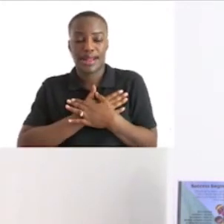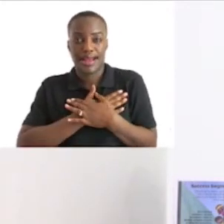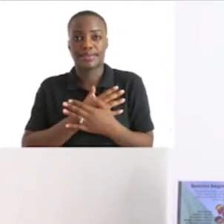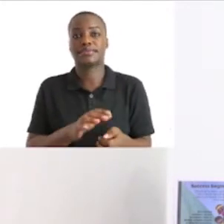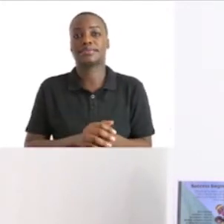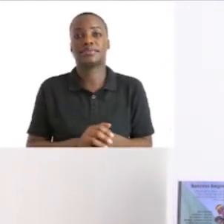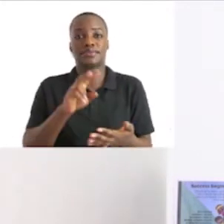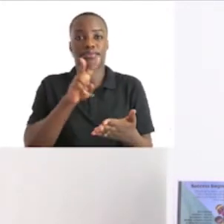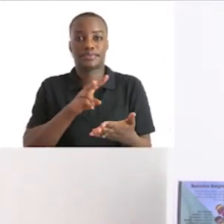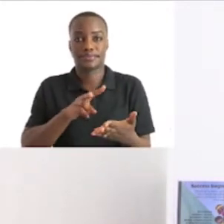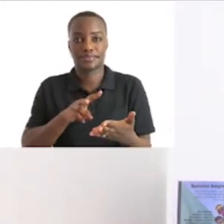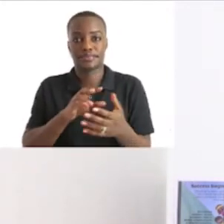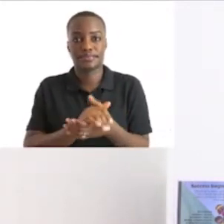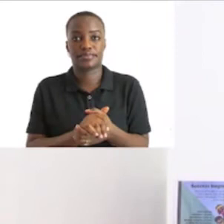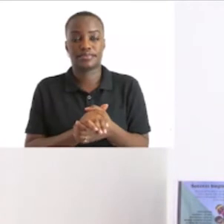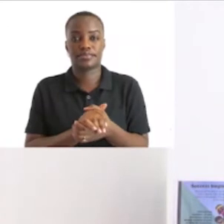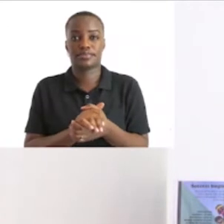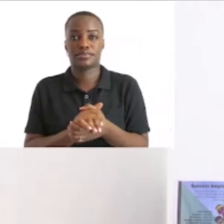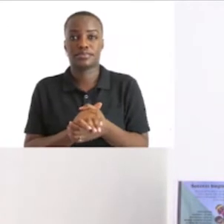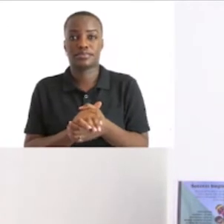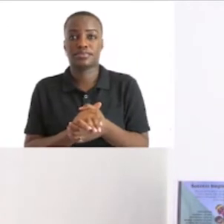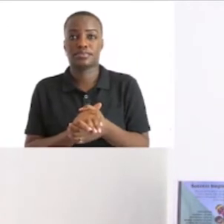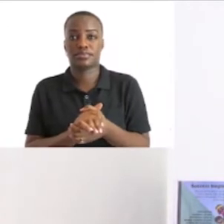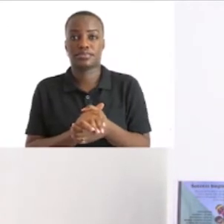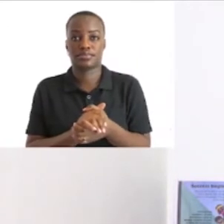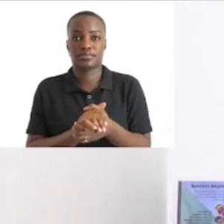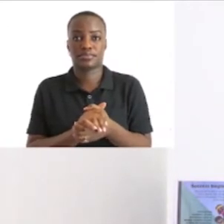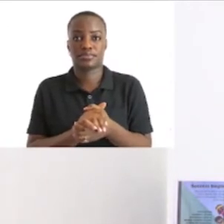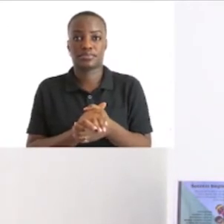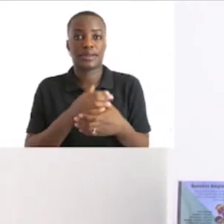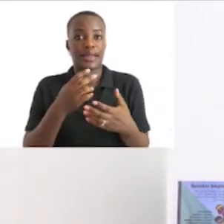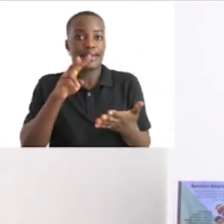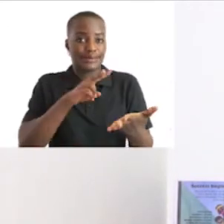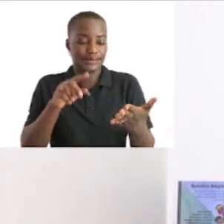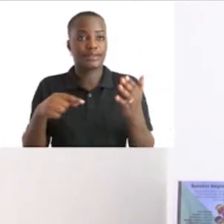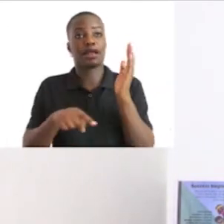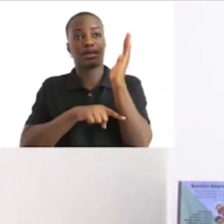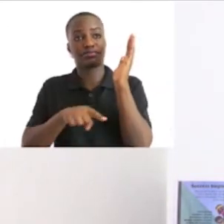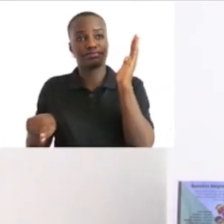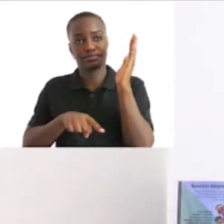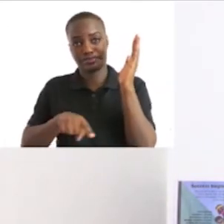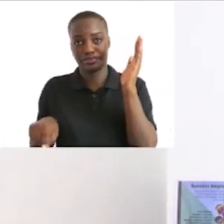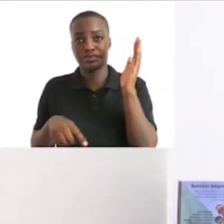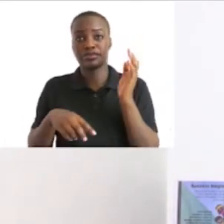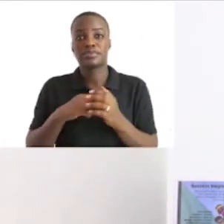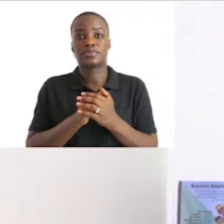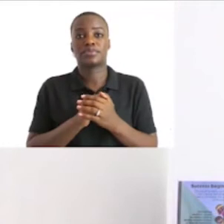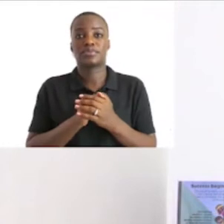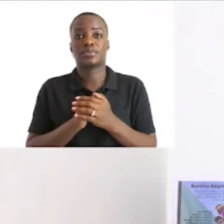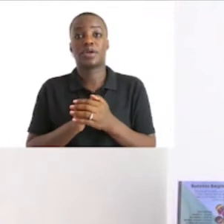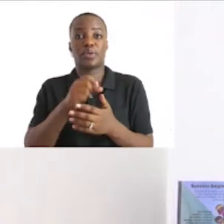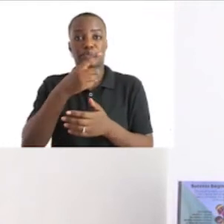like reading. So we are going to go to where reading is, and we are going to count up